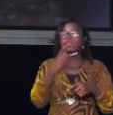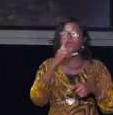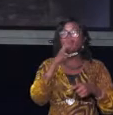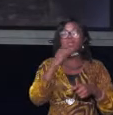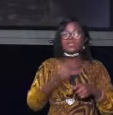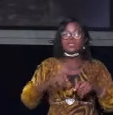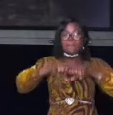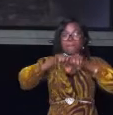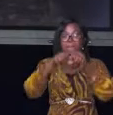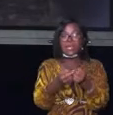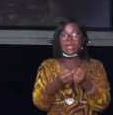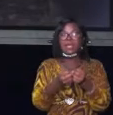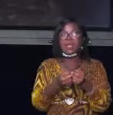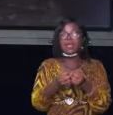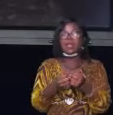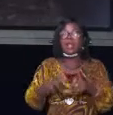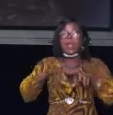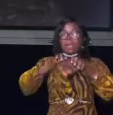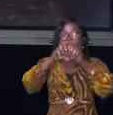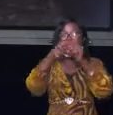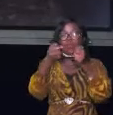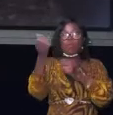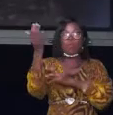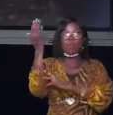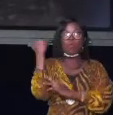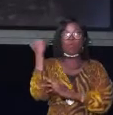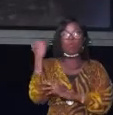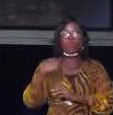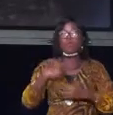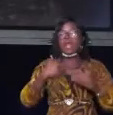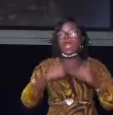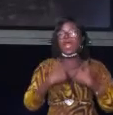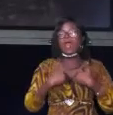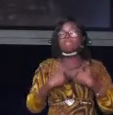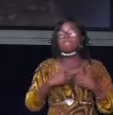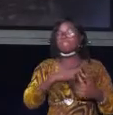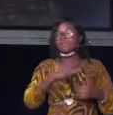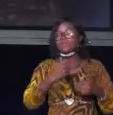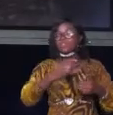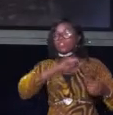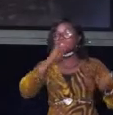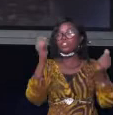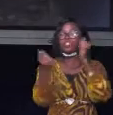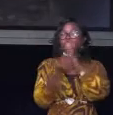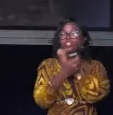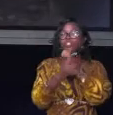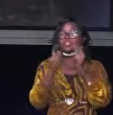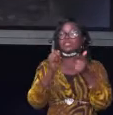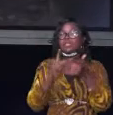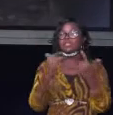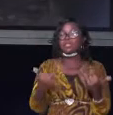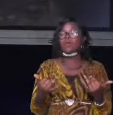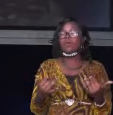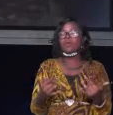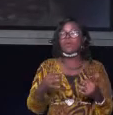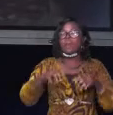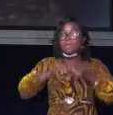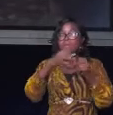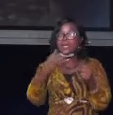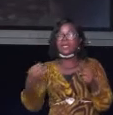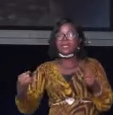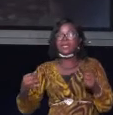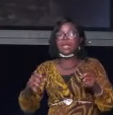break and broke. We already discussed that. And we have the other form, the non-finite form,